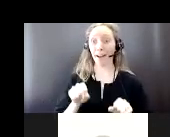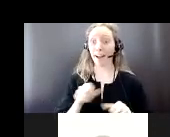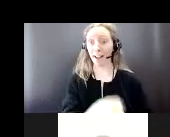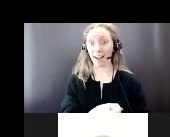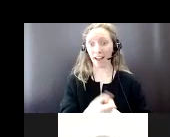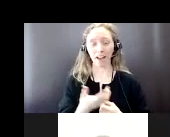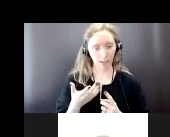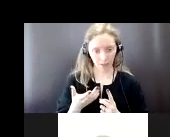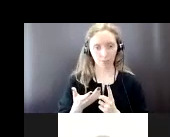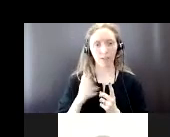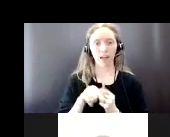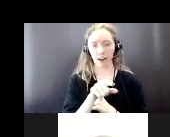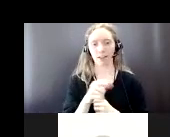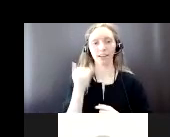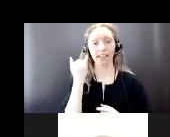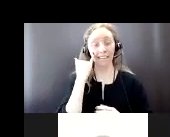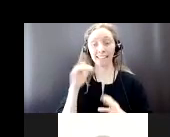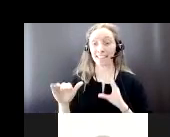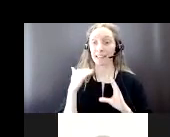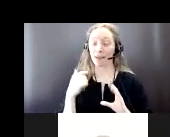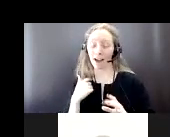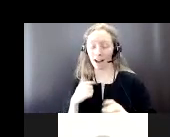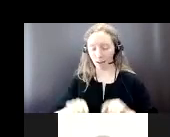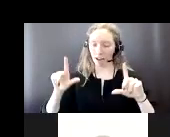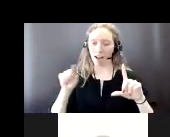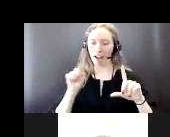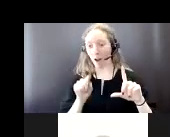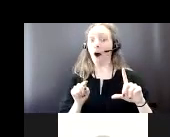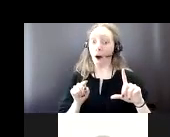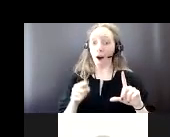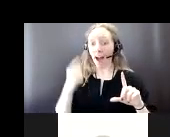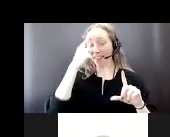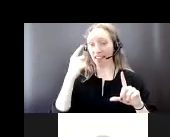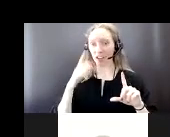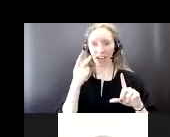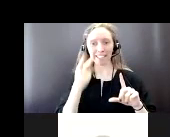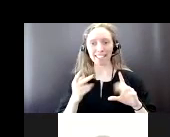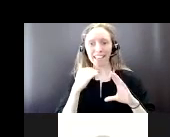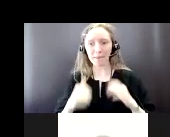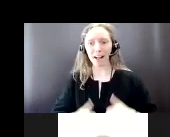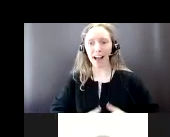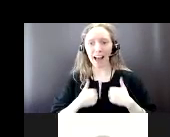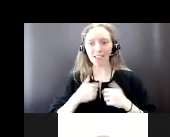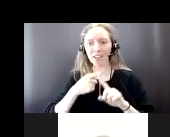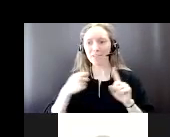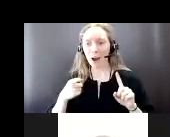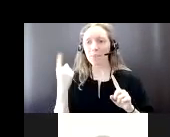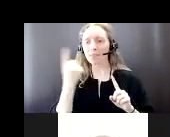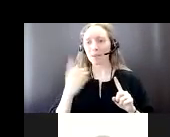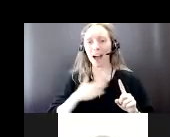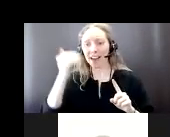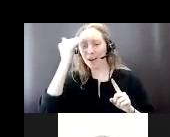the case of an email, you might think it's coming from somebody you know, or a trustworthy organization, a government